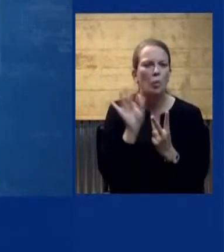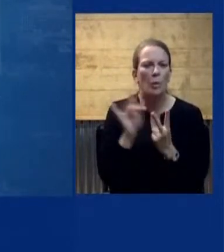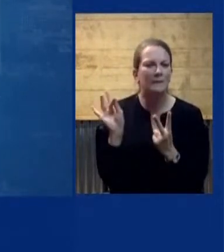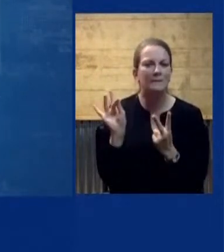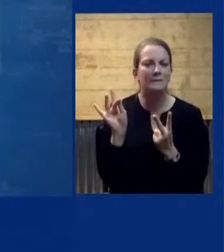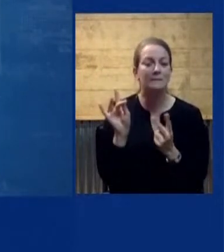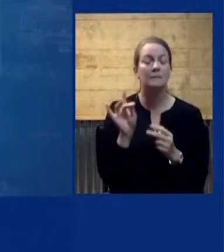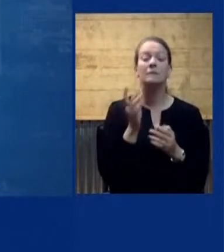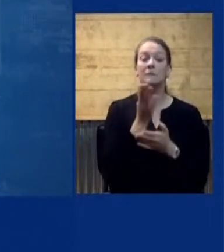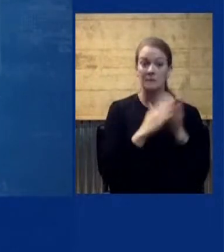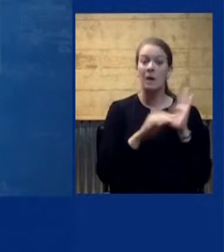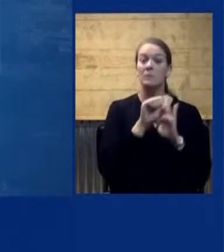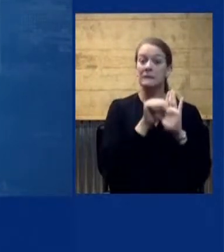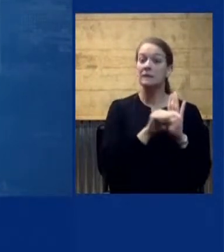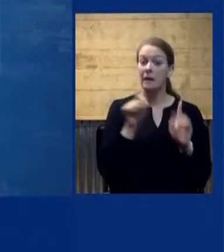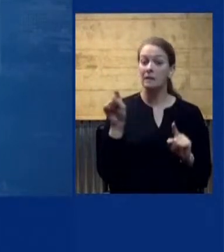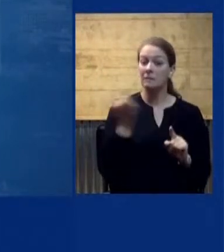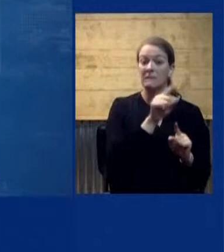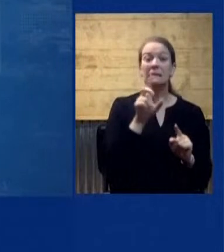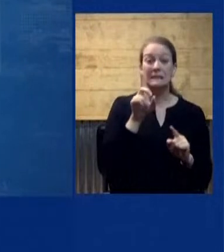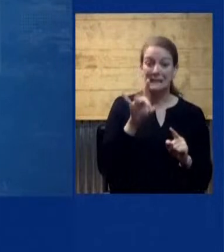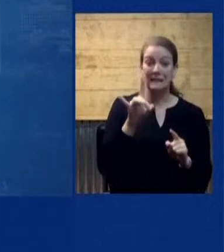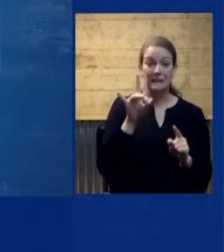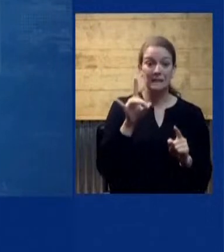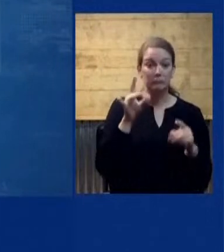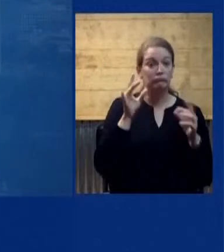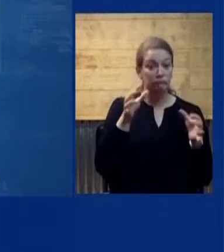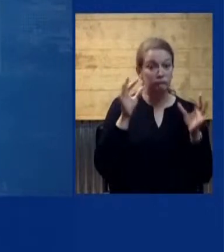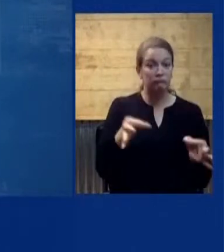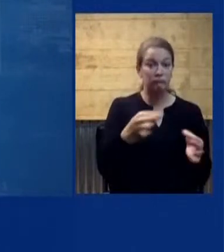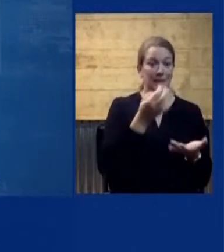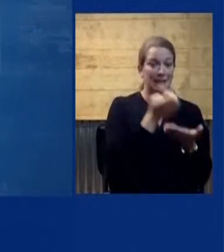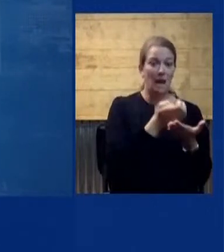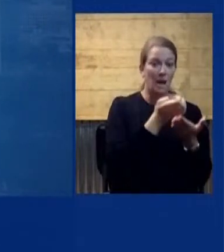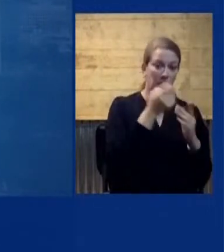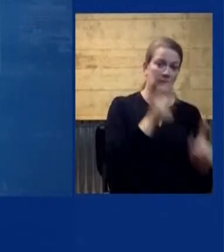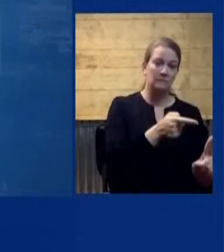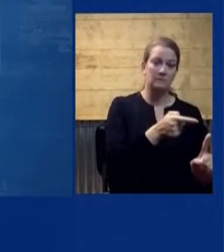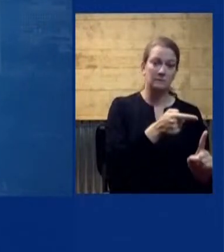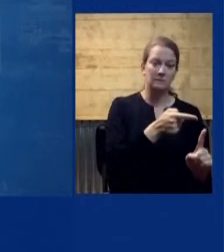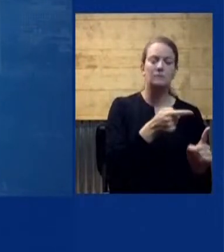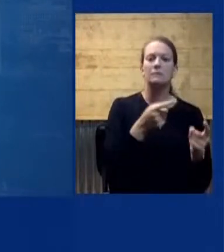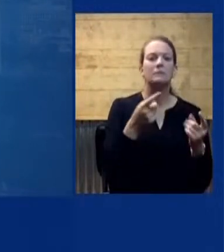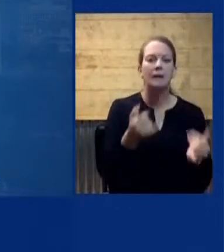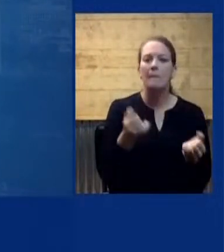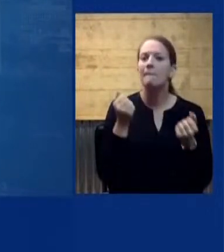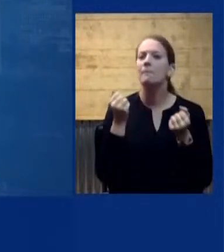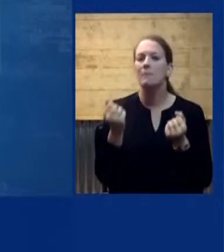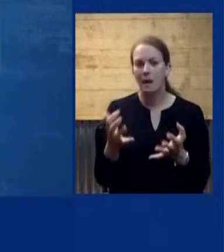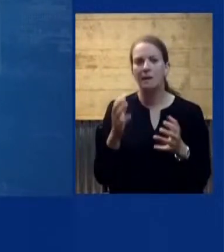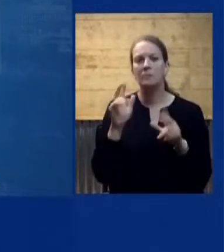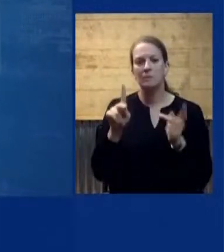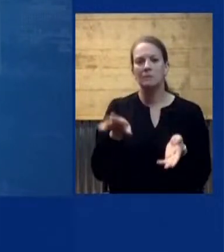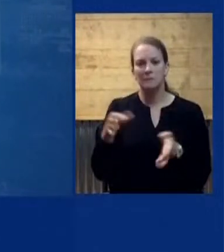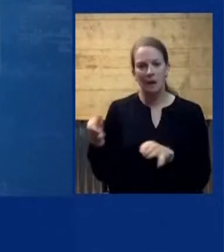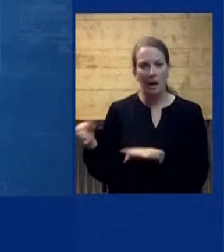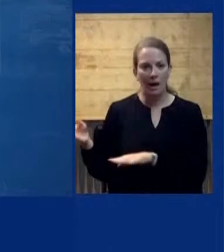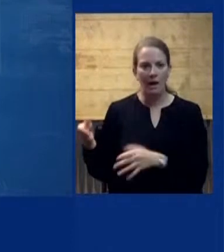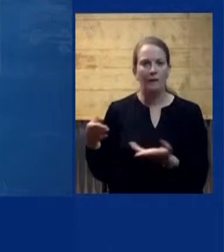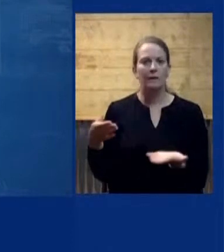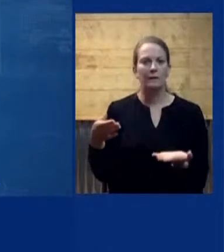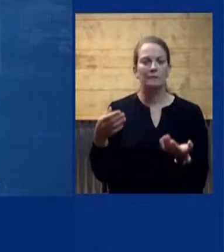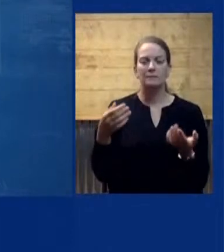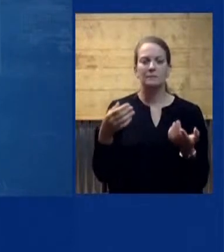that made that choice are the states that are now suffering. It was, of course, reopen.